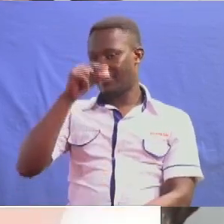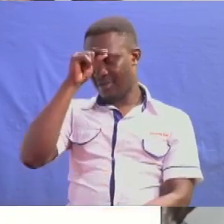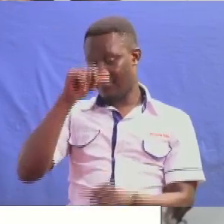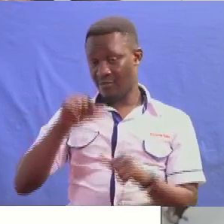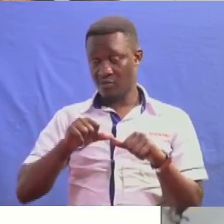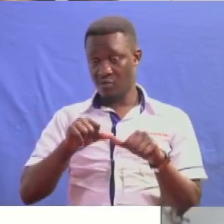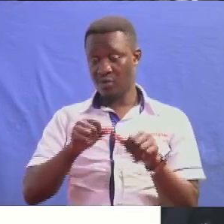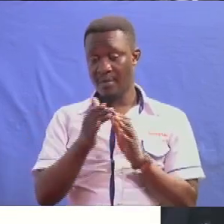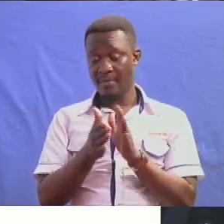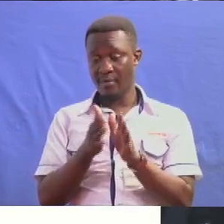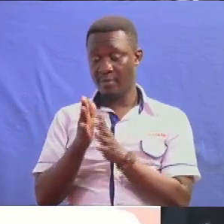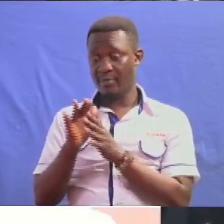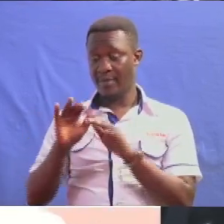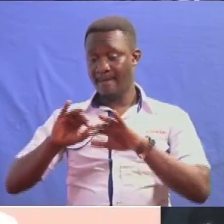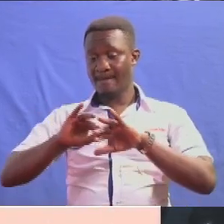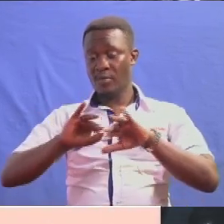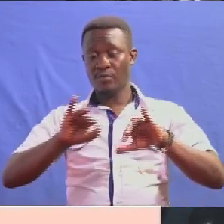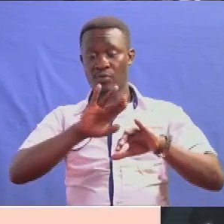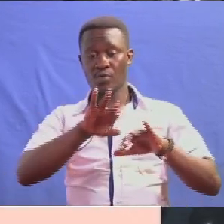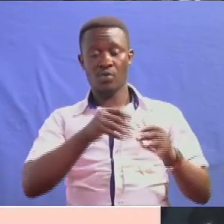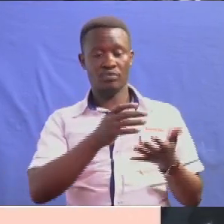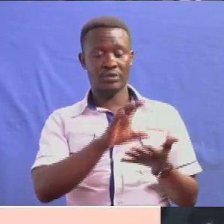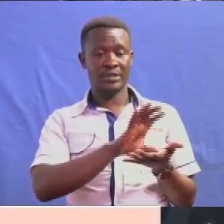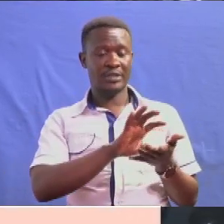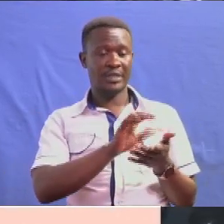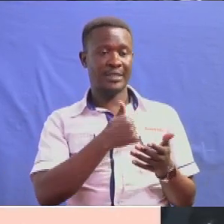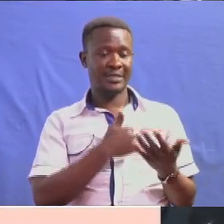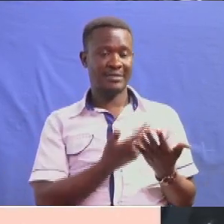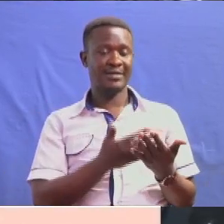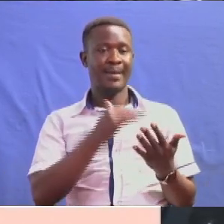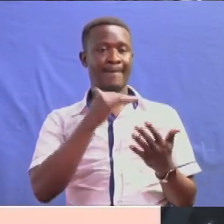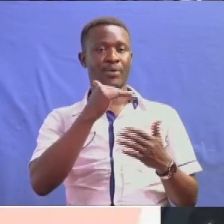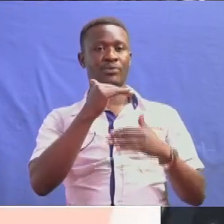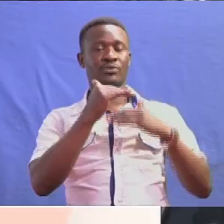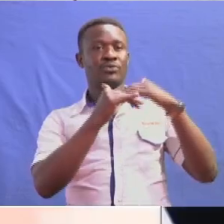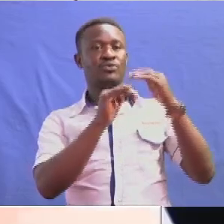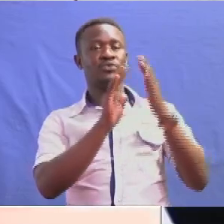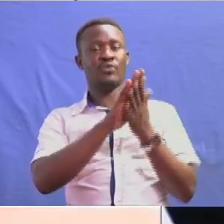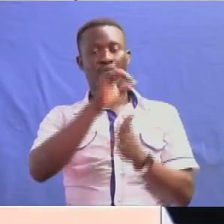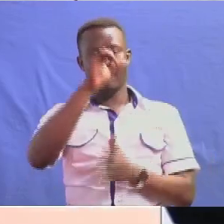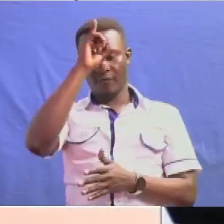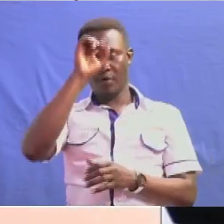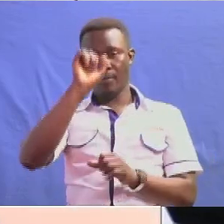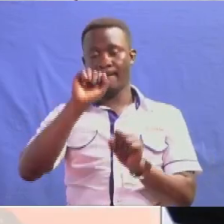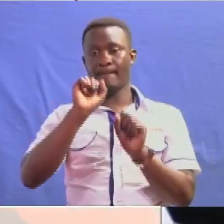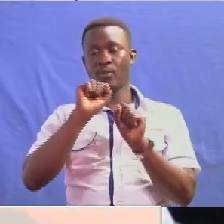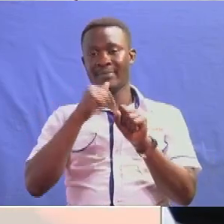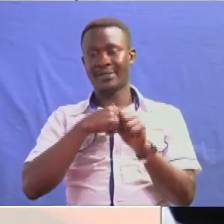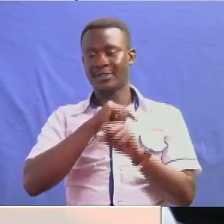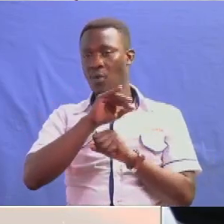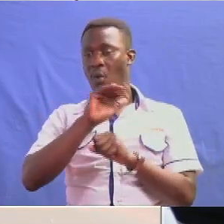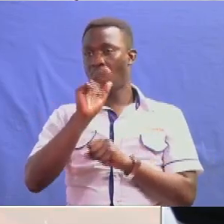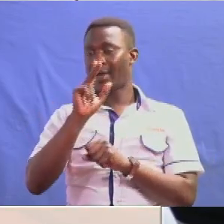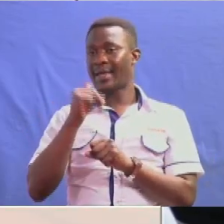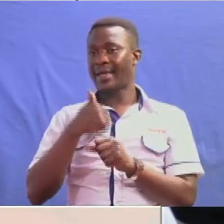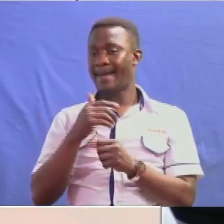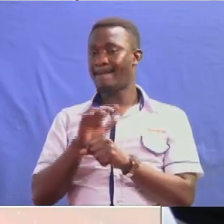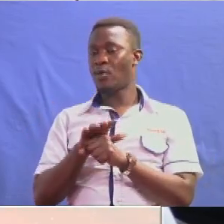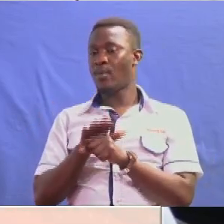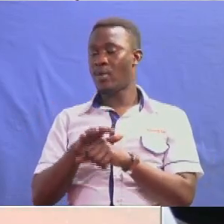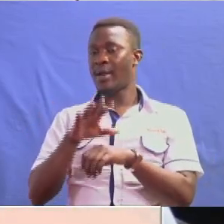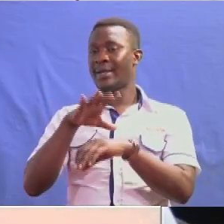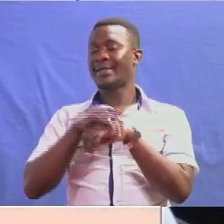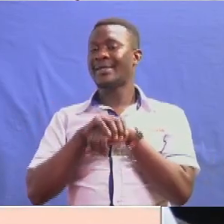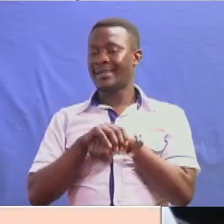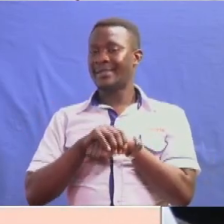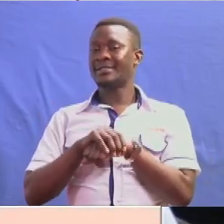inaendeleza mipango ya kupanua vituo hivyo hadi ngazi ya mashinani ili kuhakikisha kuwa Wakenya zaidi wanaweza kupata